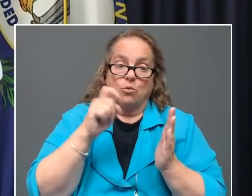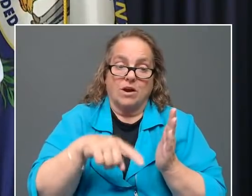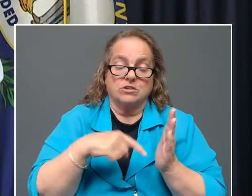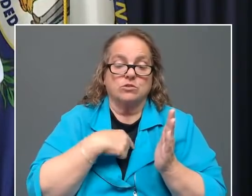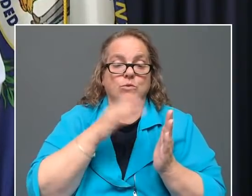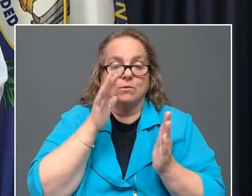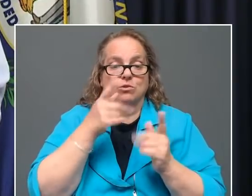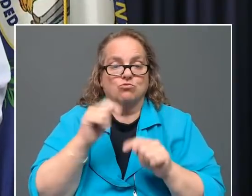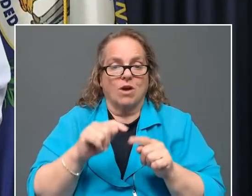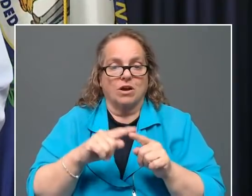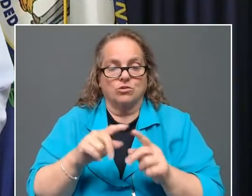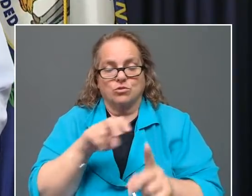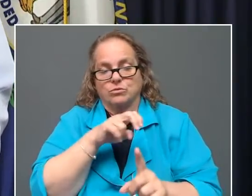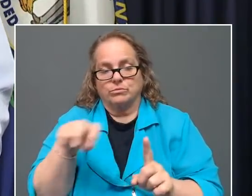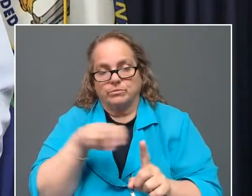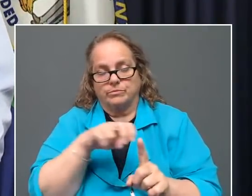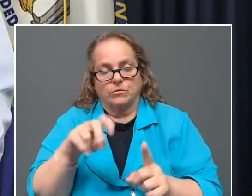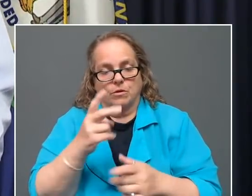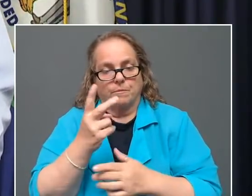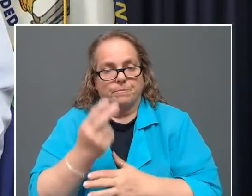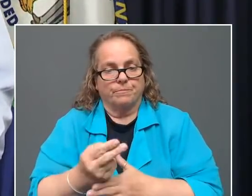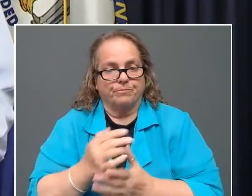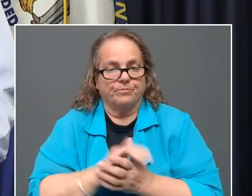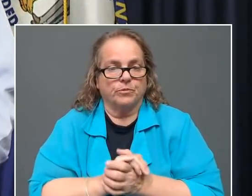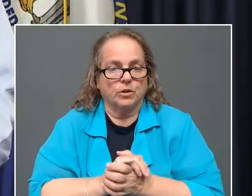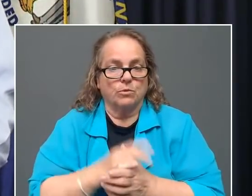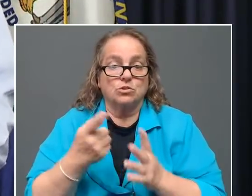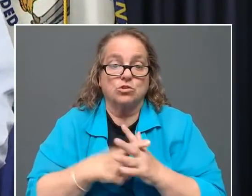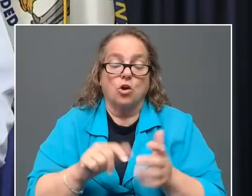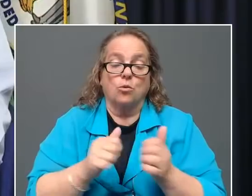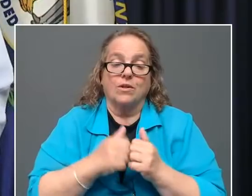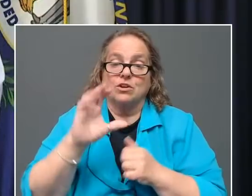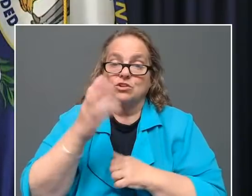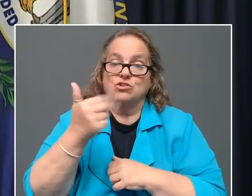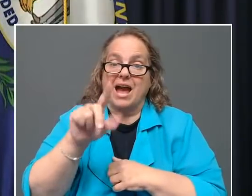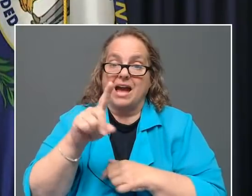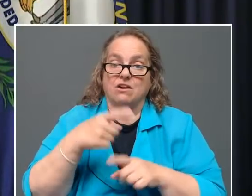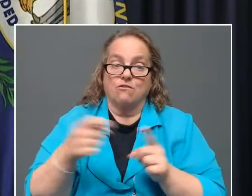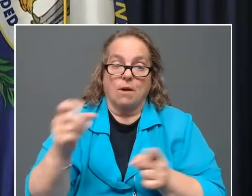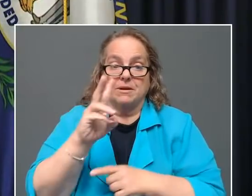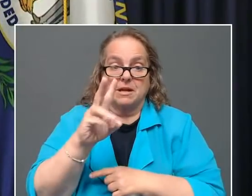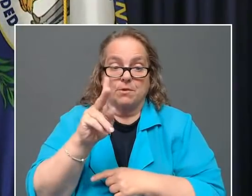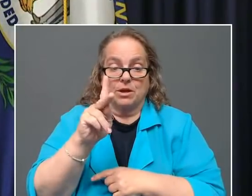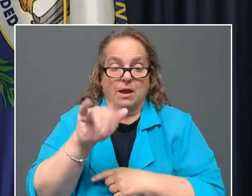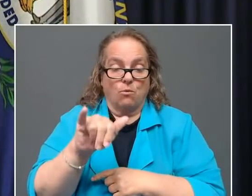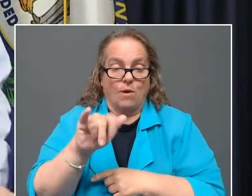back and forth between them. We will start with Chad Hedrick from WKYT.